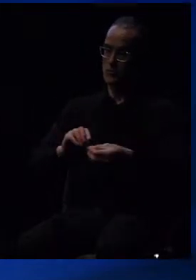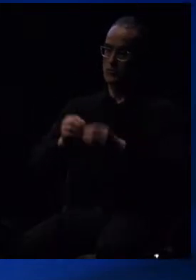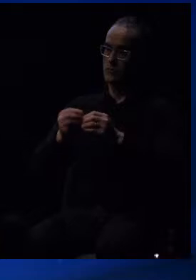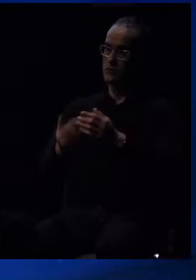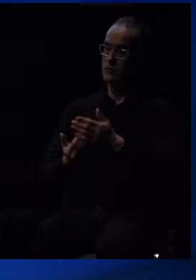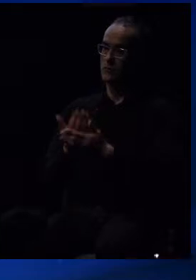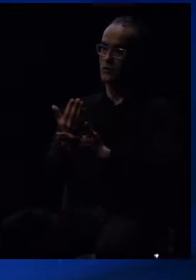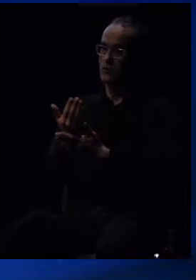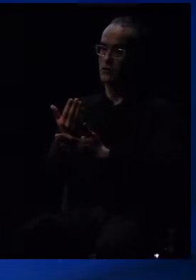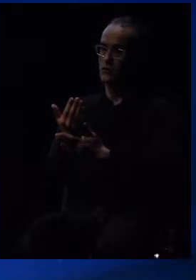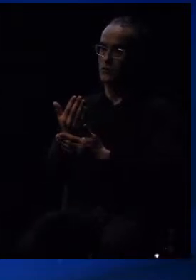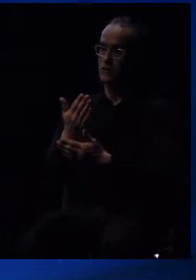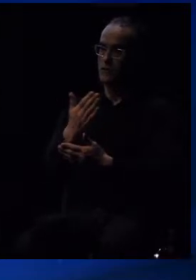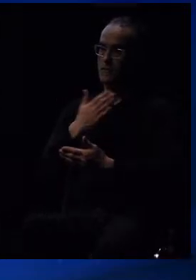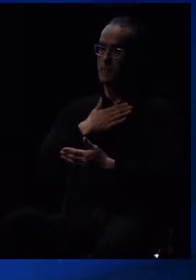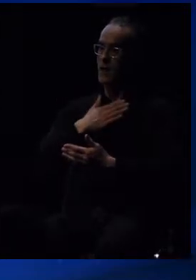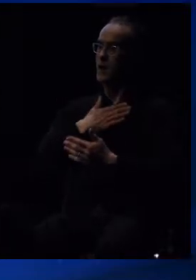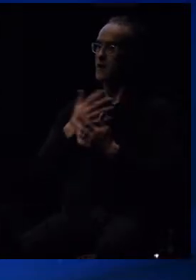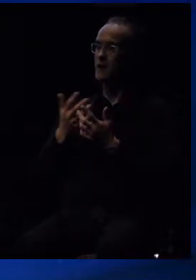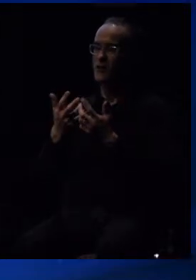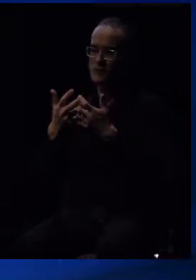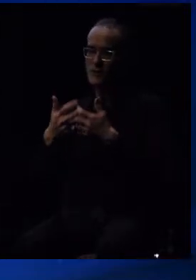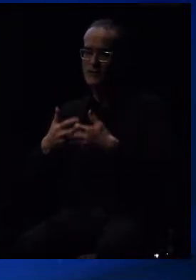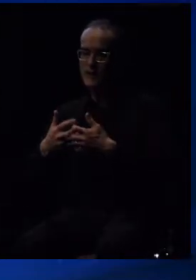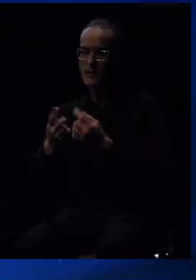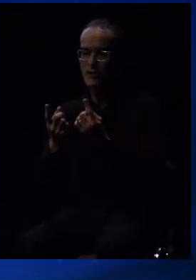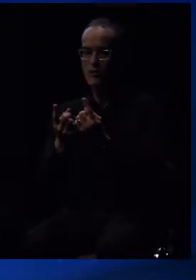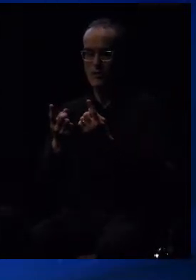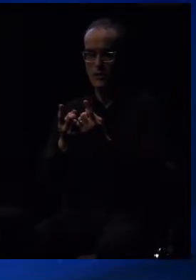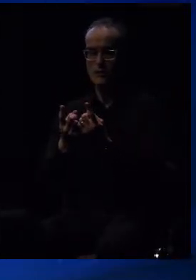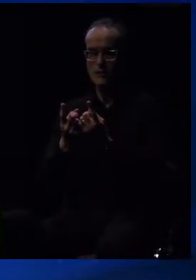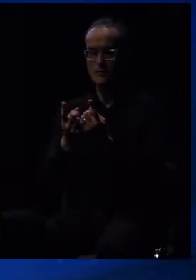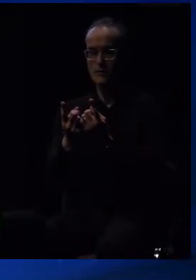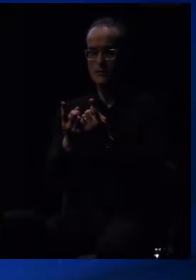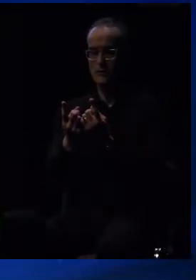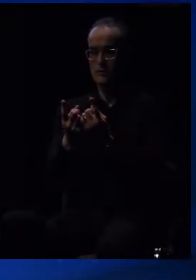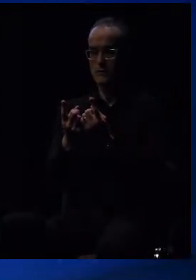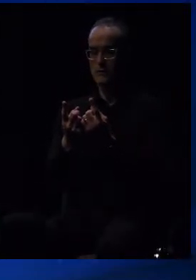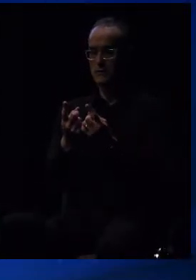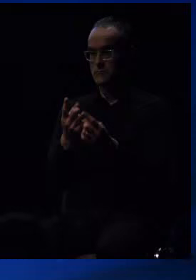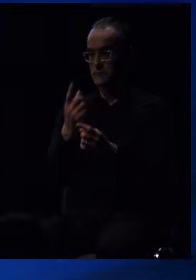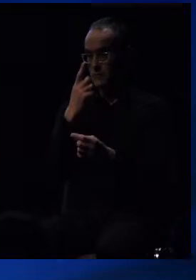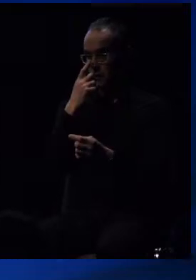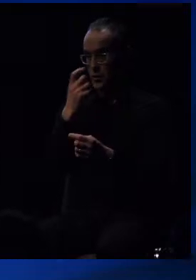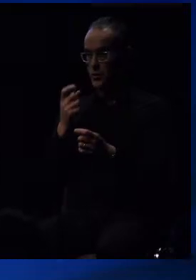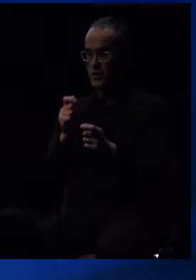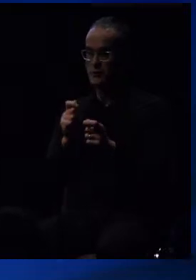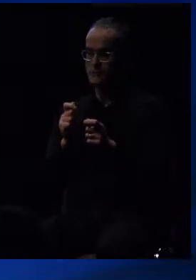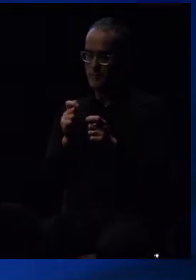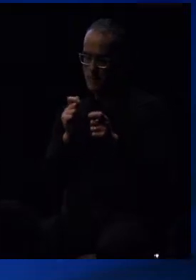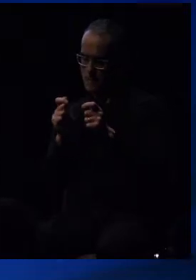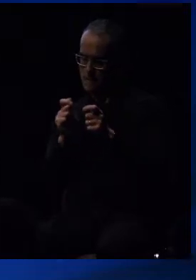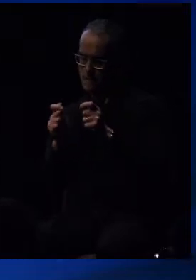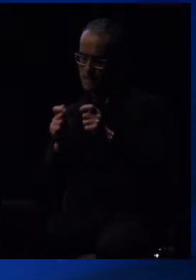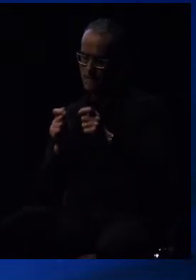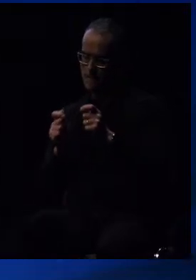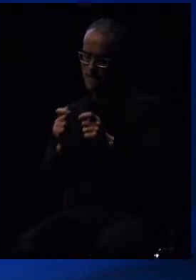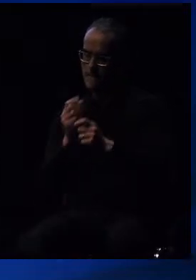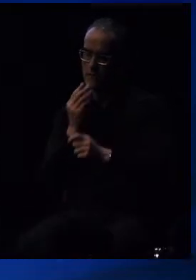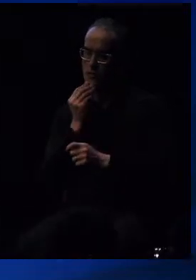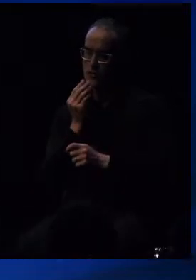that they're evolving, so you can also more easily follow this. I guess it's